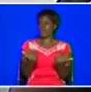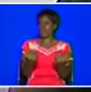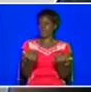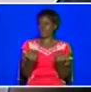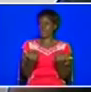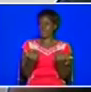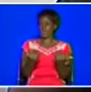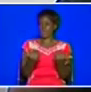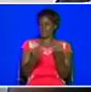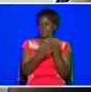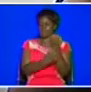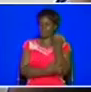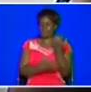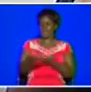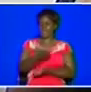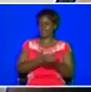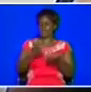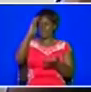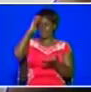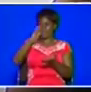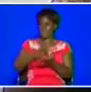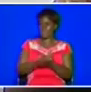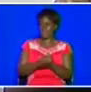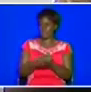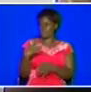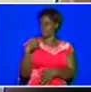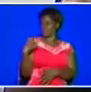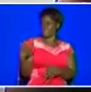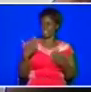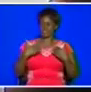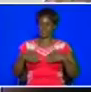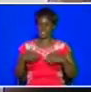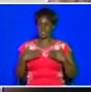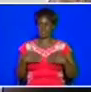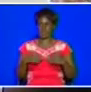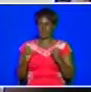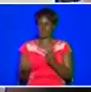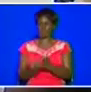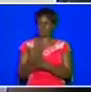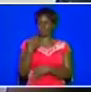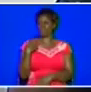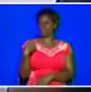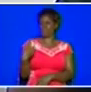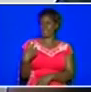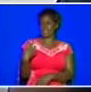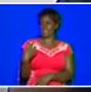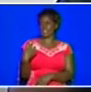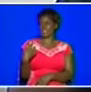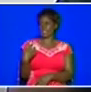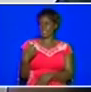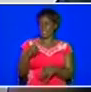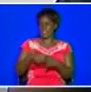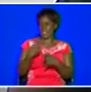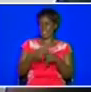trickle-down economy. This is the belief that it is rich people who create wealth and it trickles down to the rest of